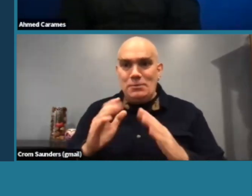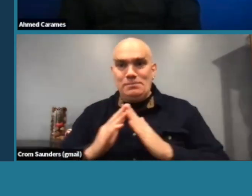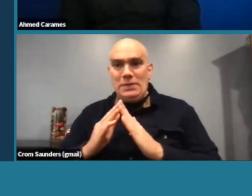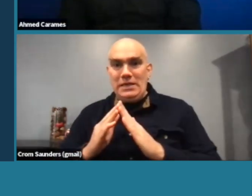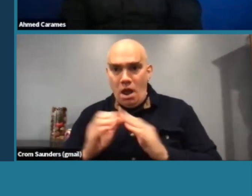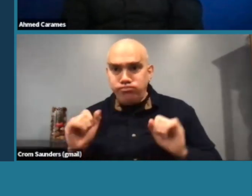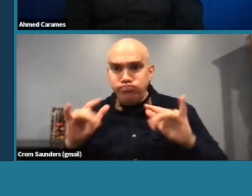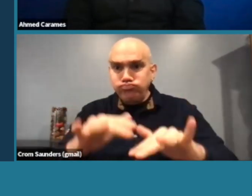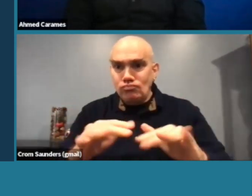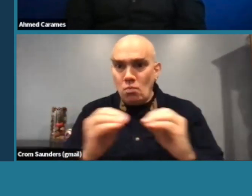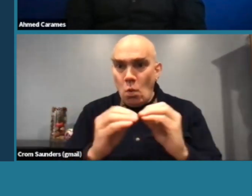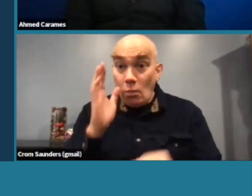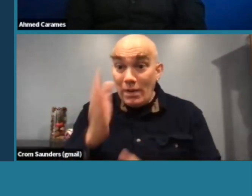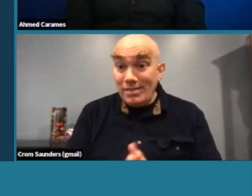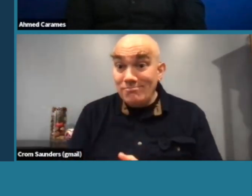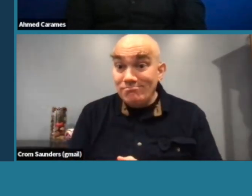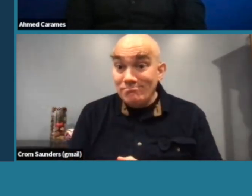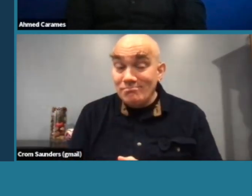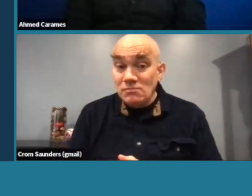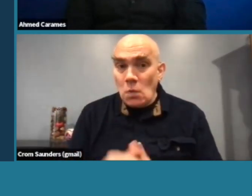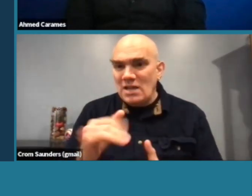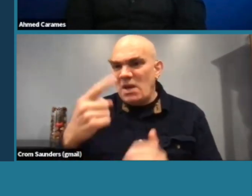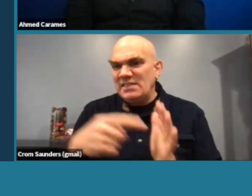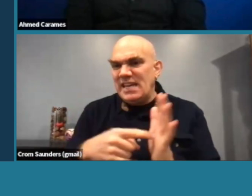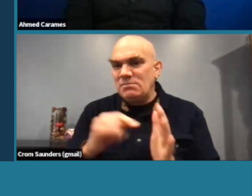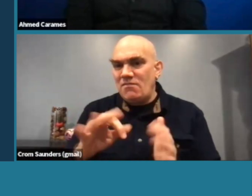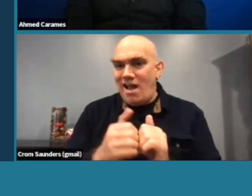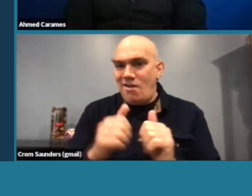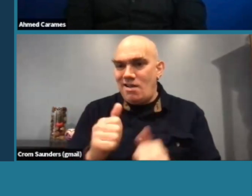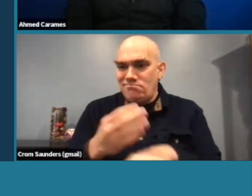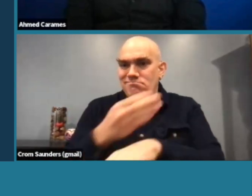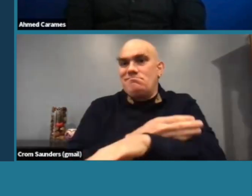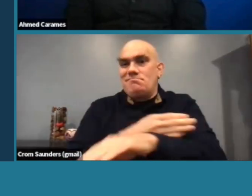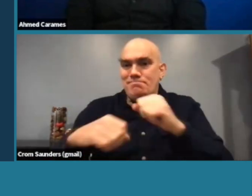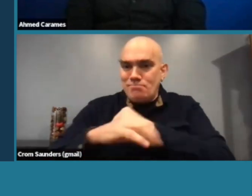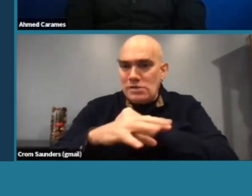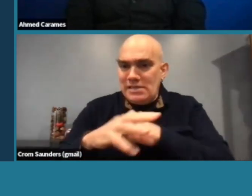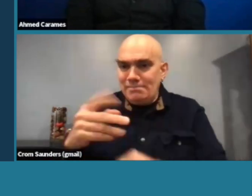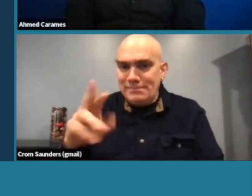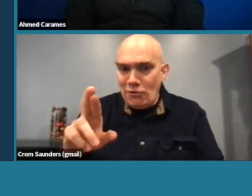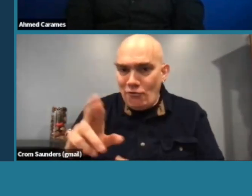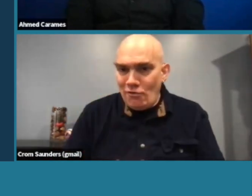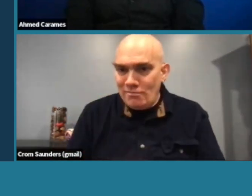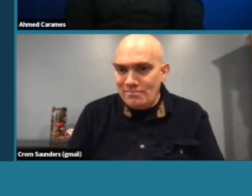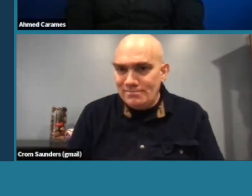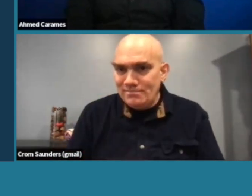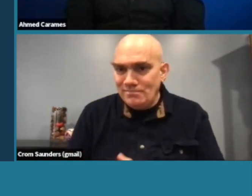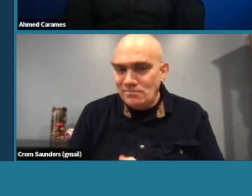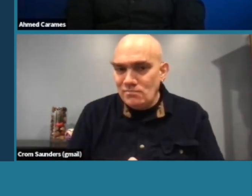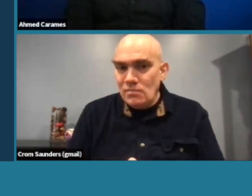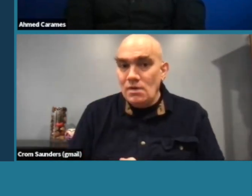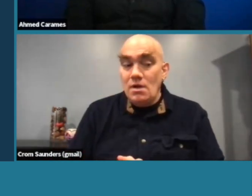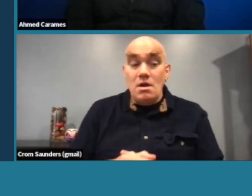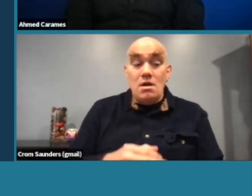for these characters. That makes a world of difference again. People will show up to these shows. That's